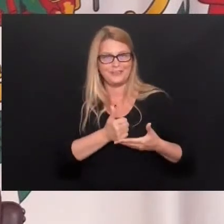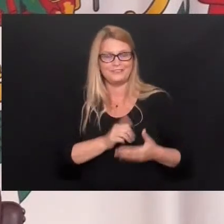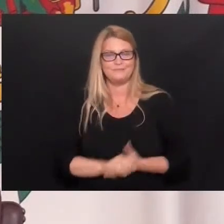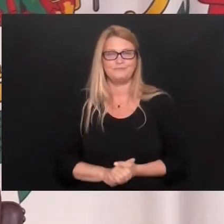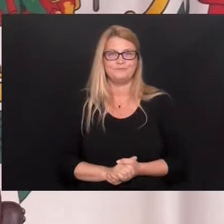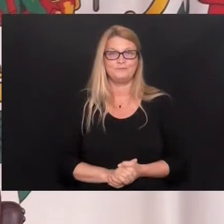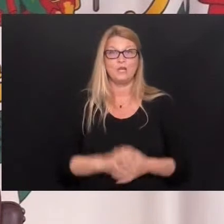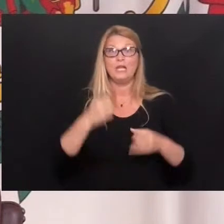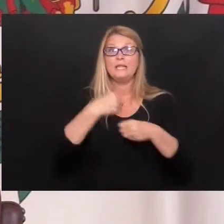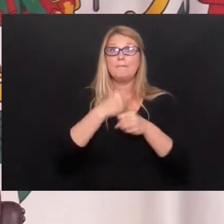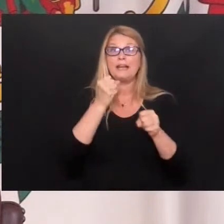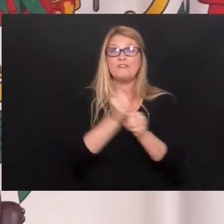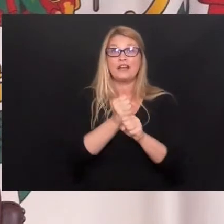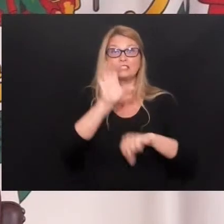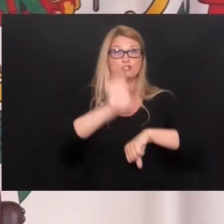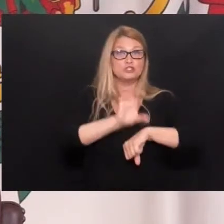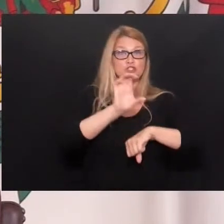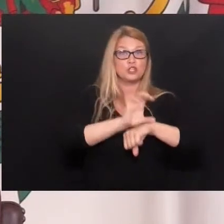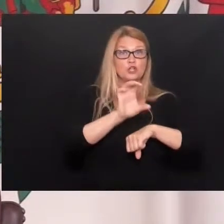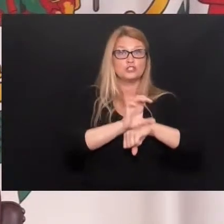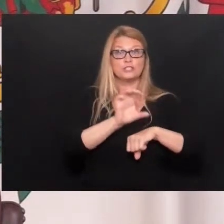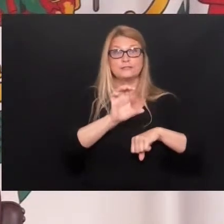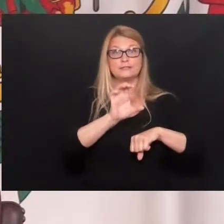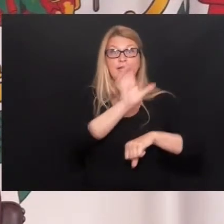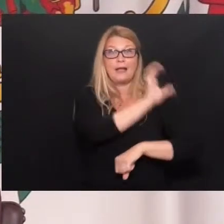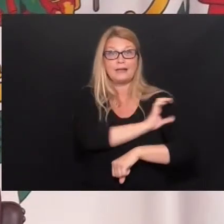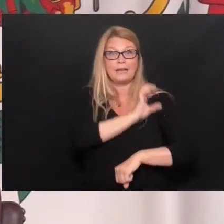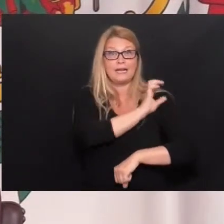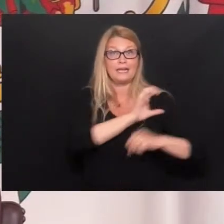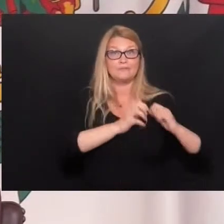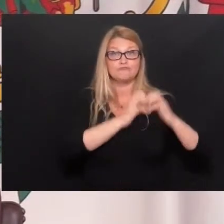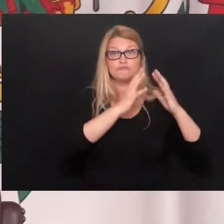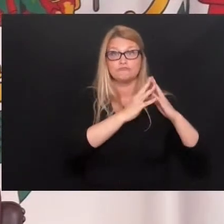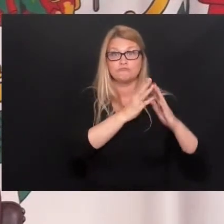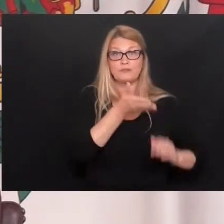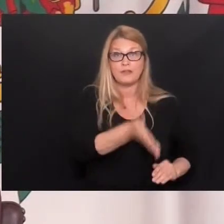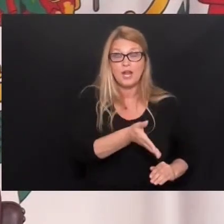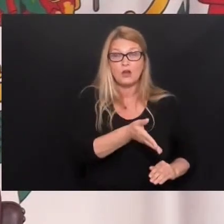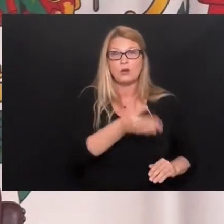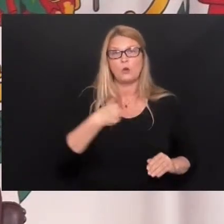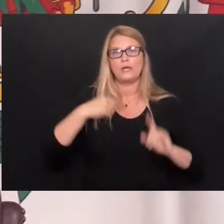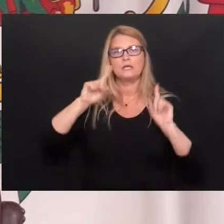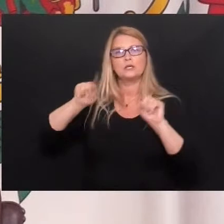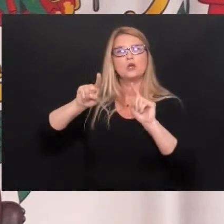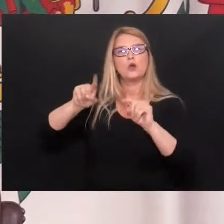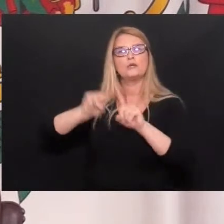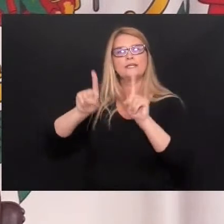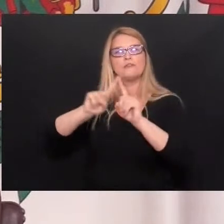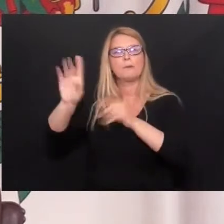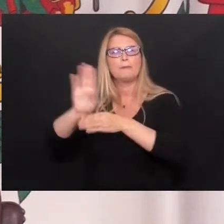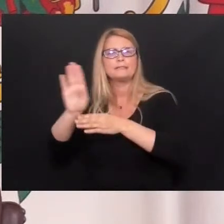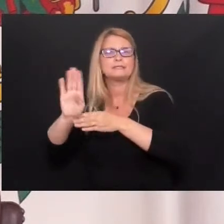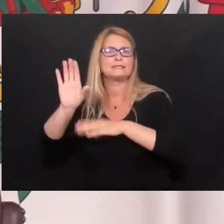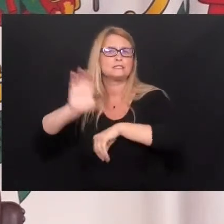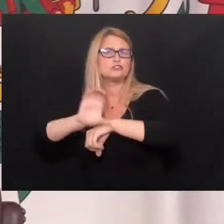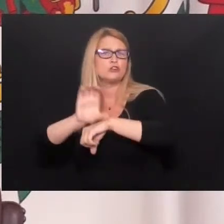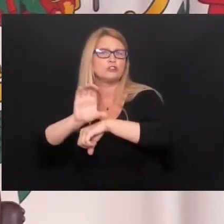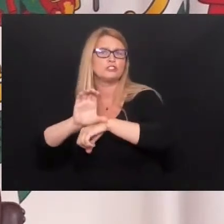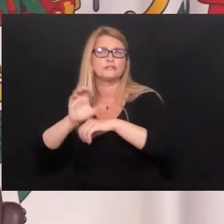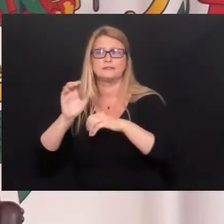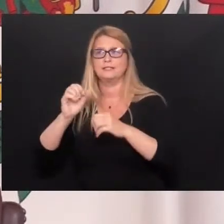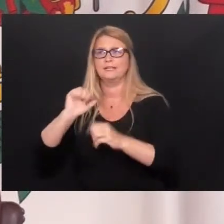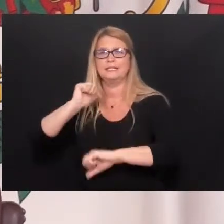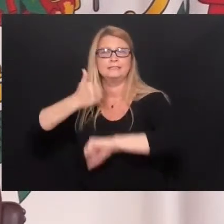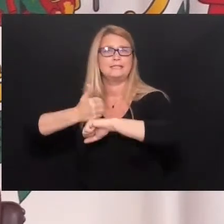as the manufacturing and the churches and everything, where we can go to businesses and churches and be able to